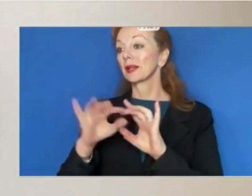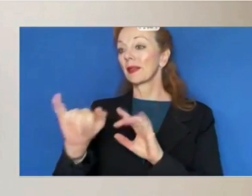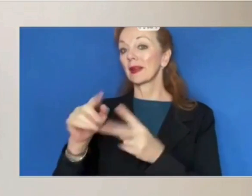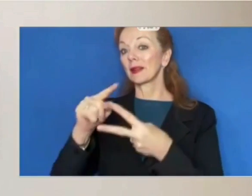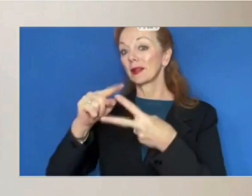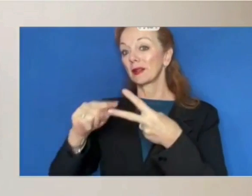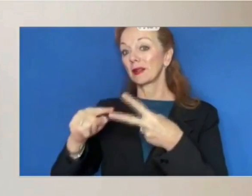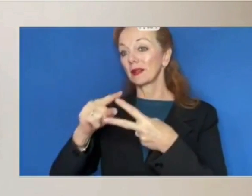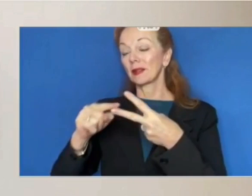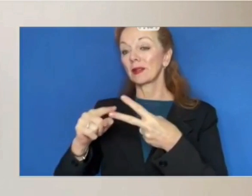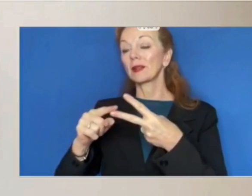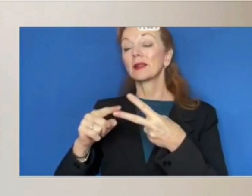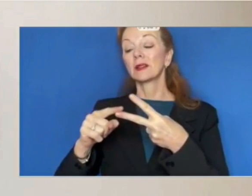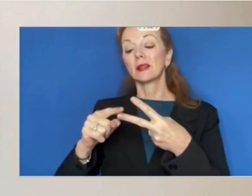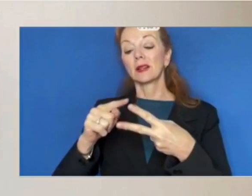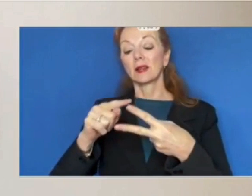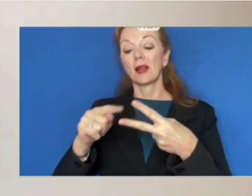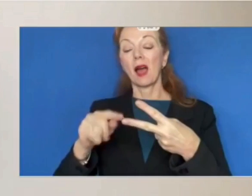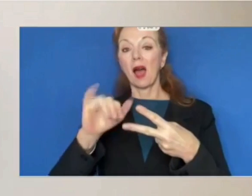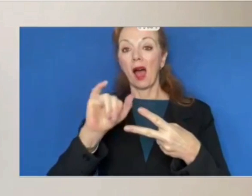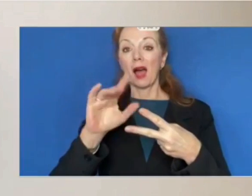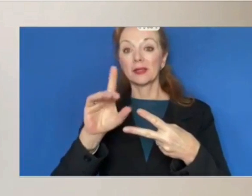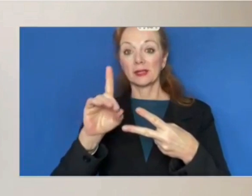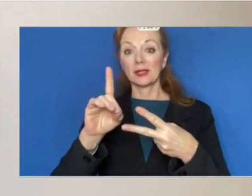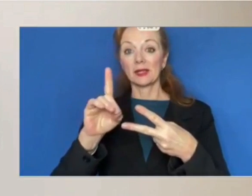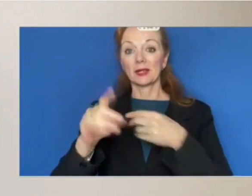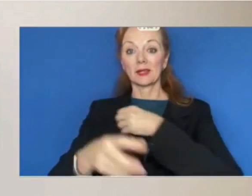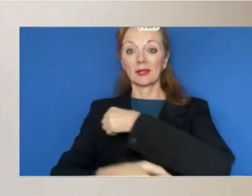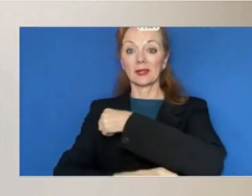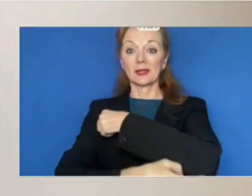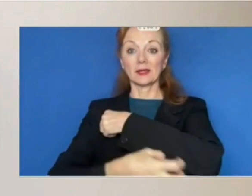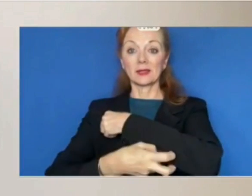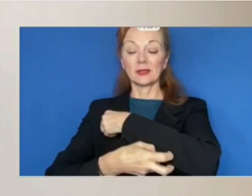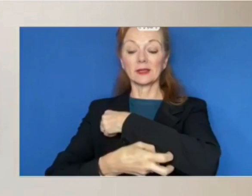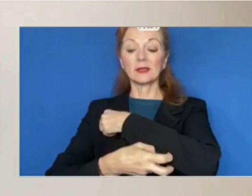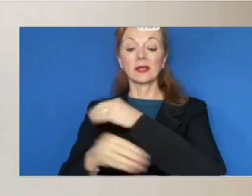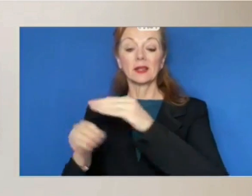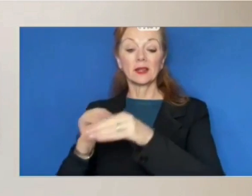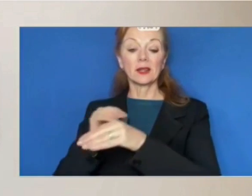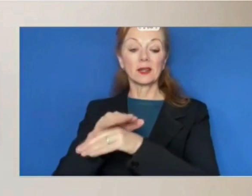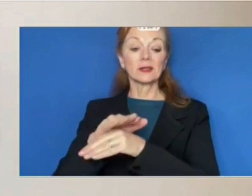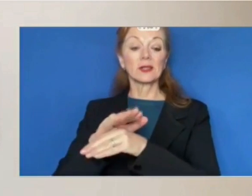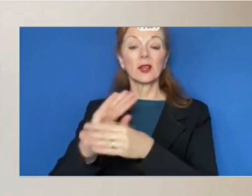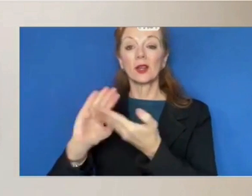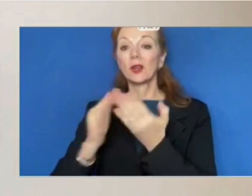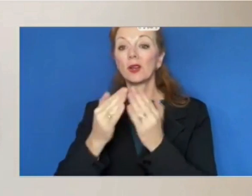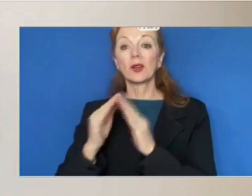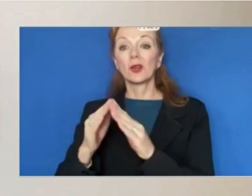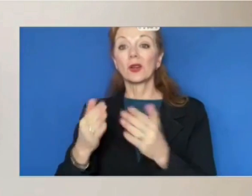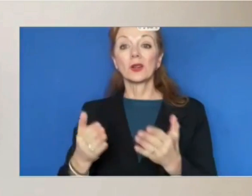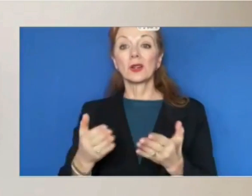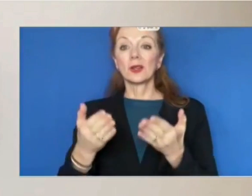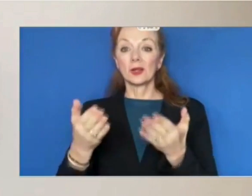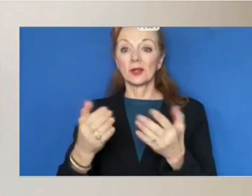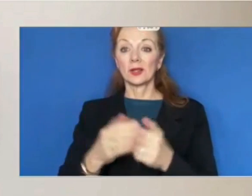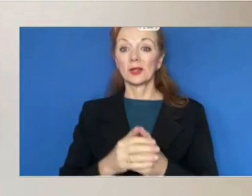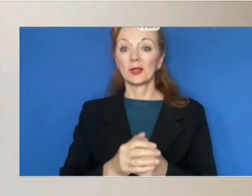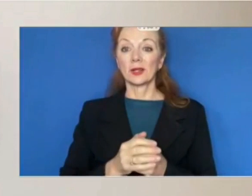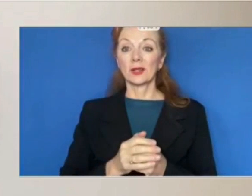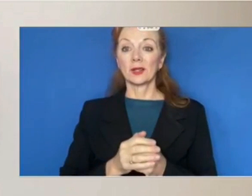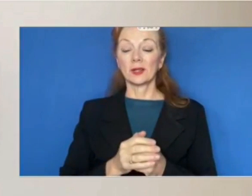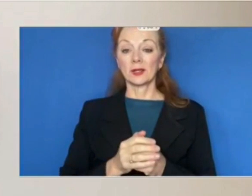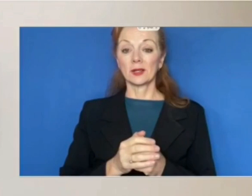theft and the way that this can be impactful for our citizens, is I want to provide an incident in which our